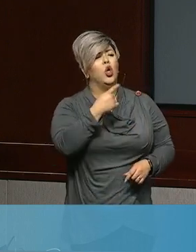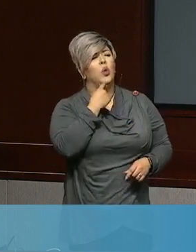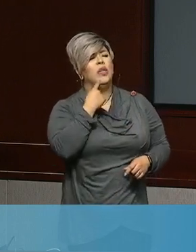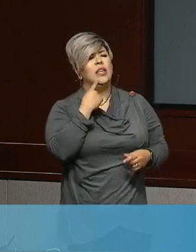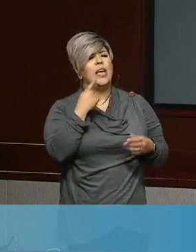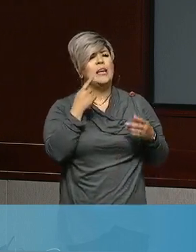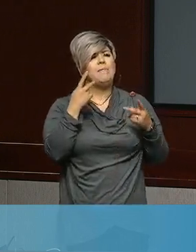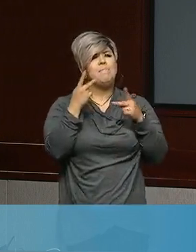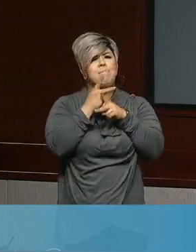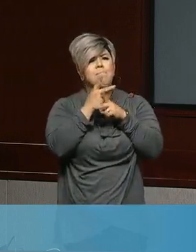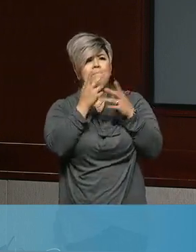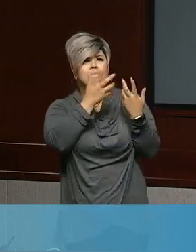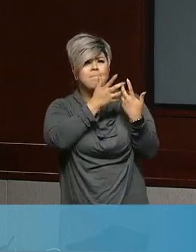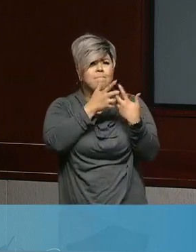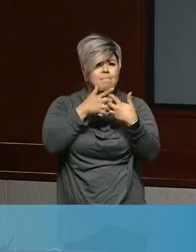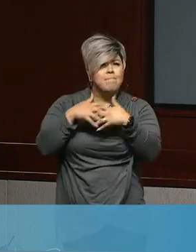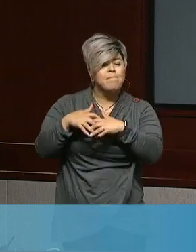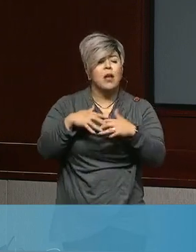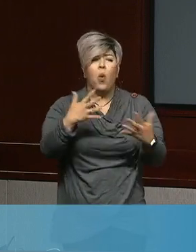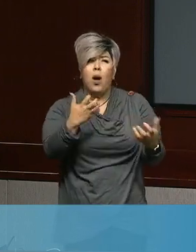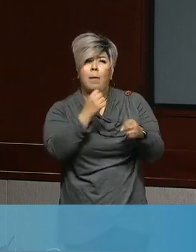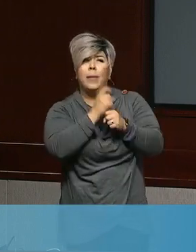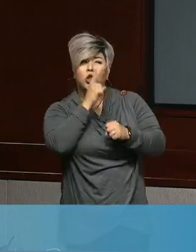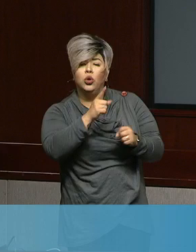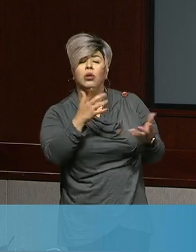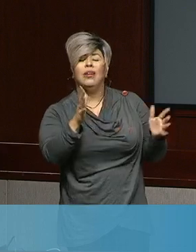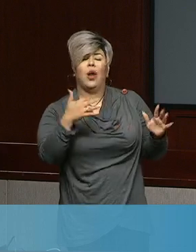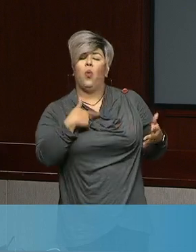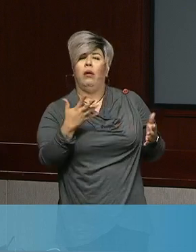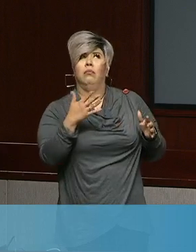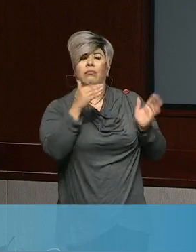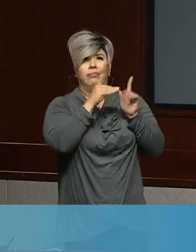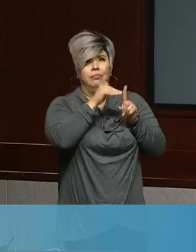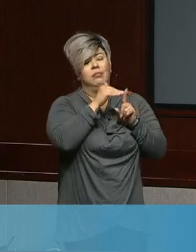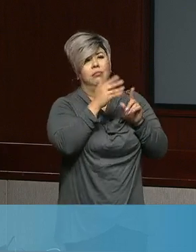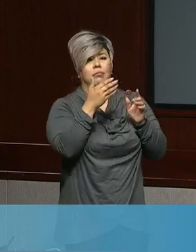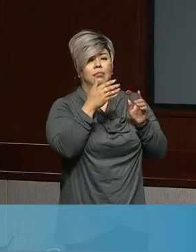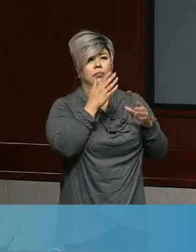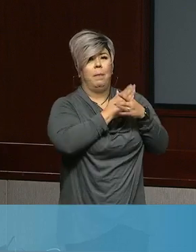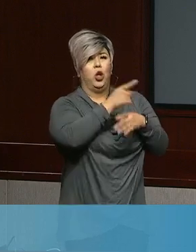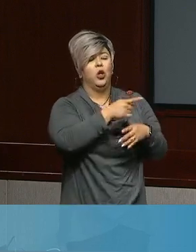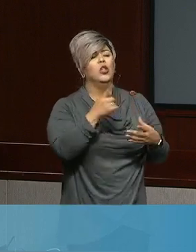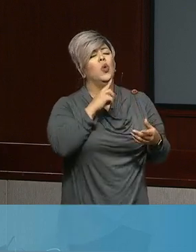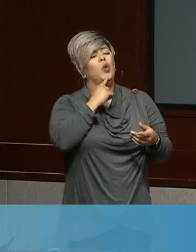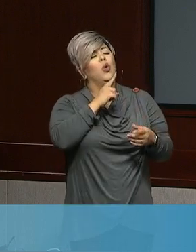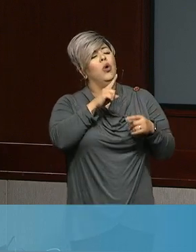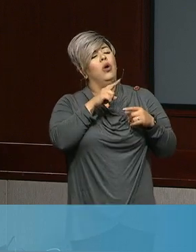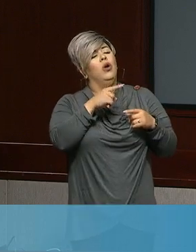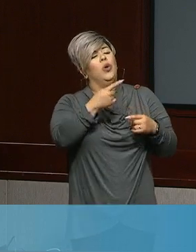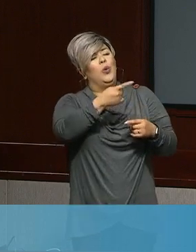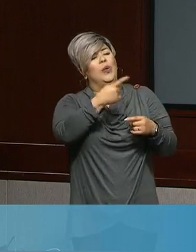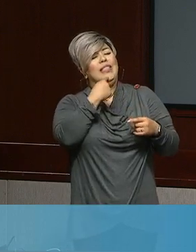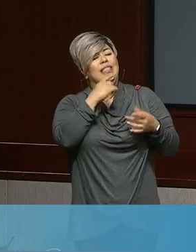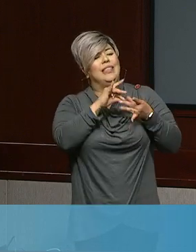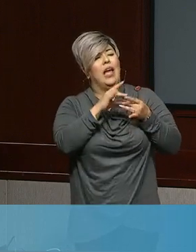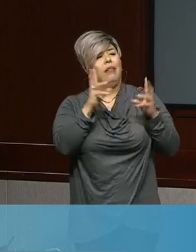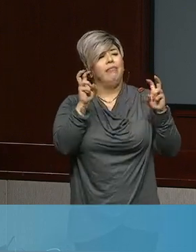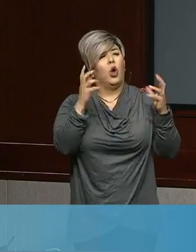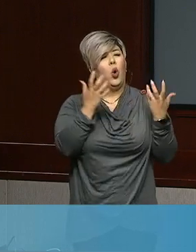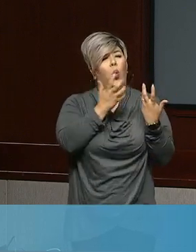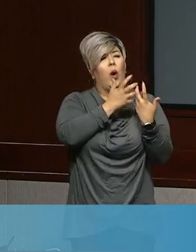records, just so that I'm clear here, so I can like understand this, not have to follow up. When you say reconcile records, would that be you